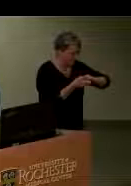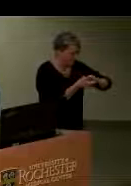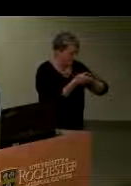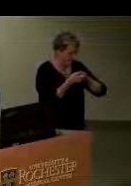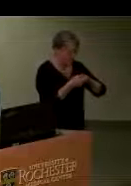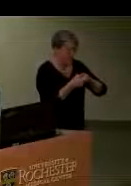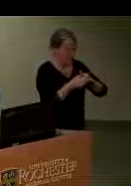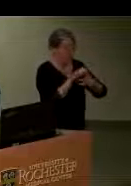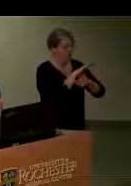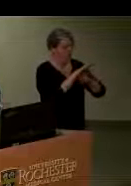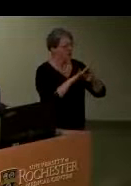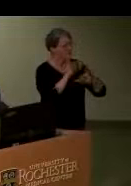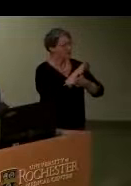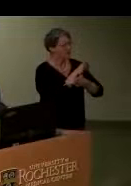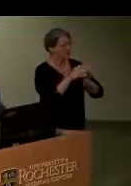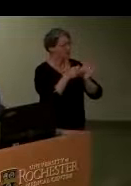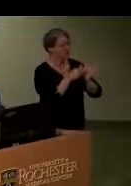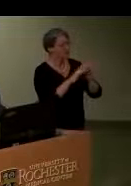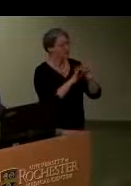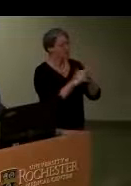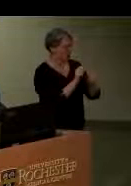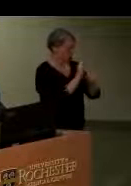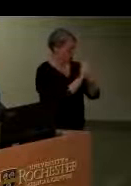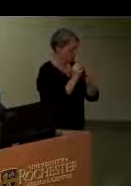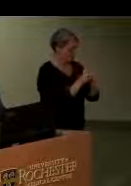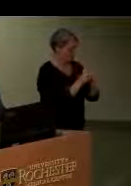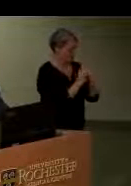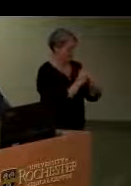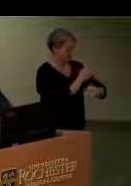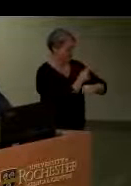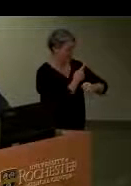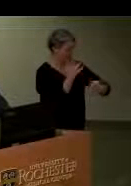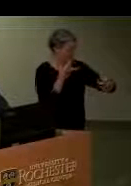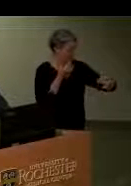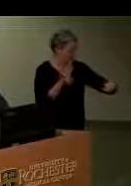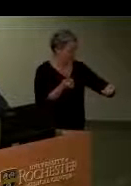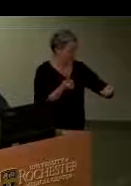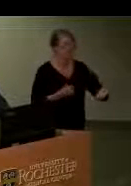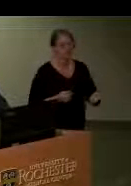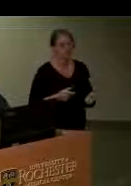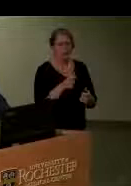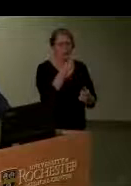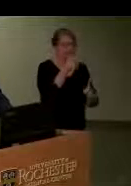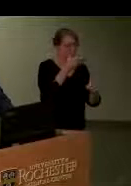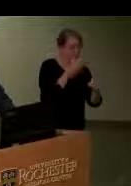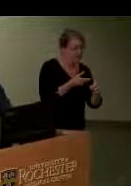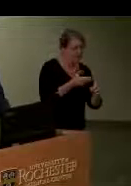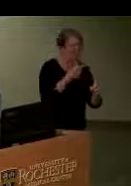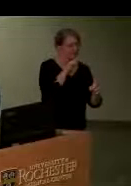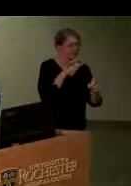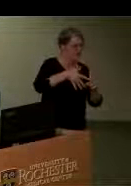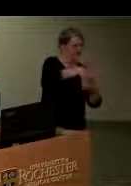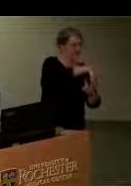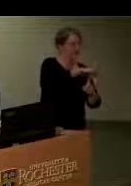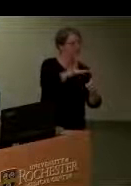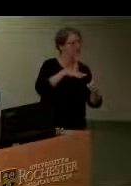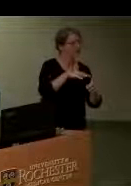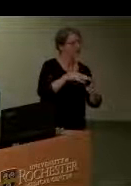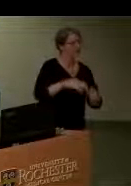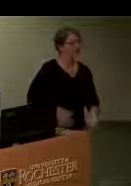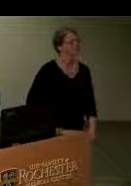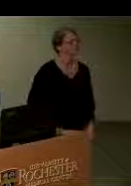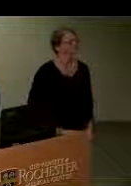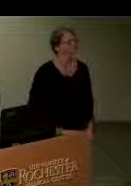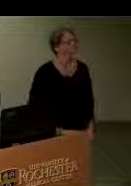model of how people work together to make patients better. Who is the patient? What is the context? So when I came back